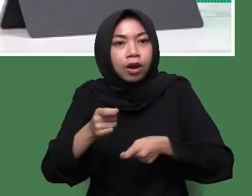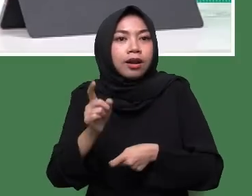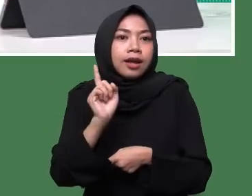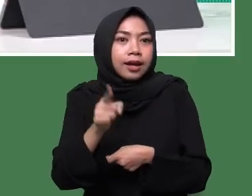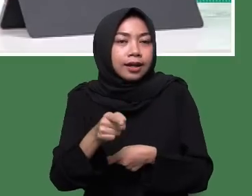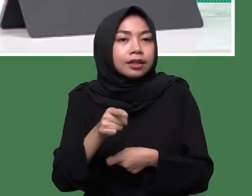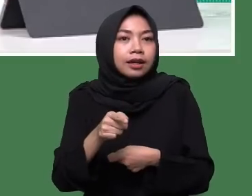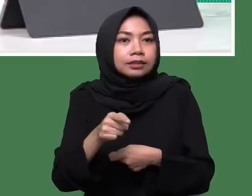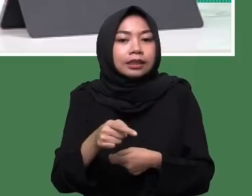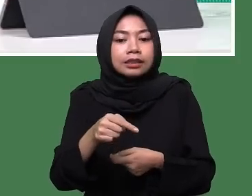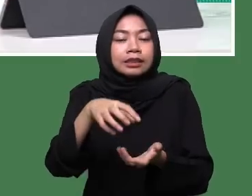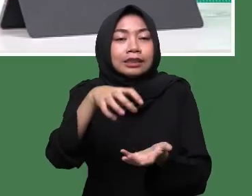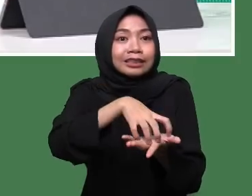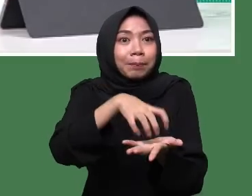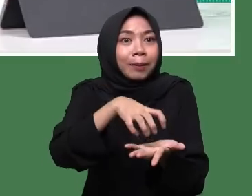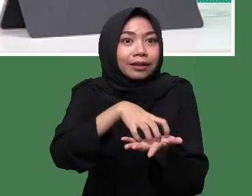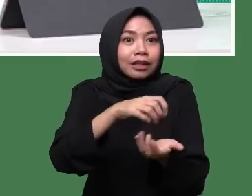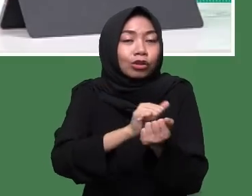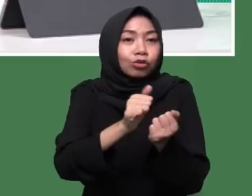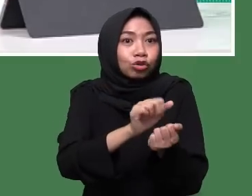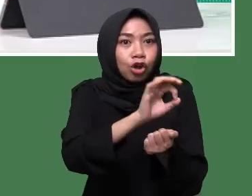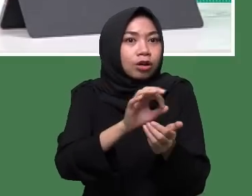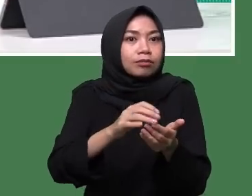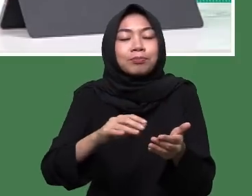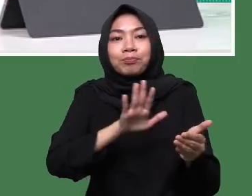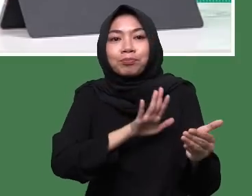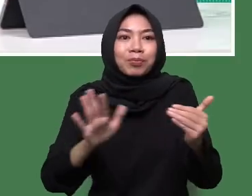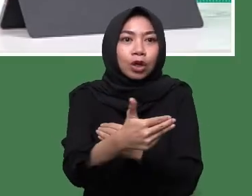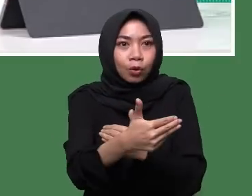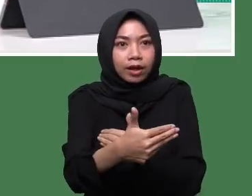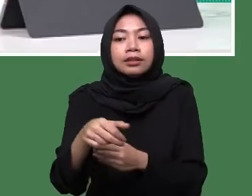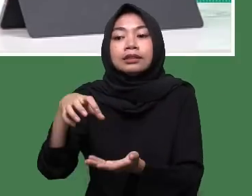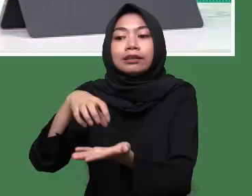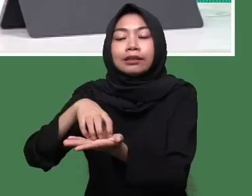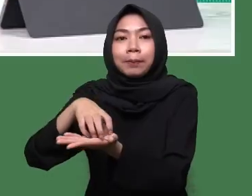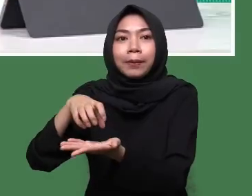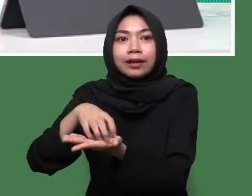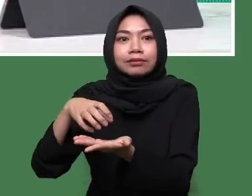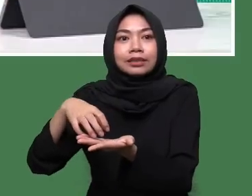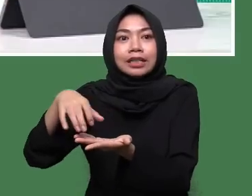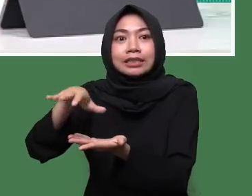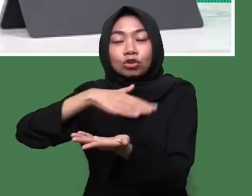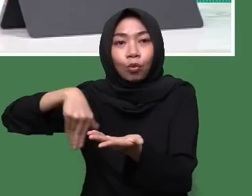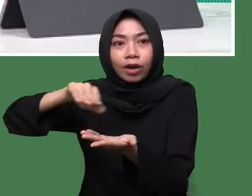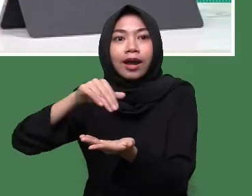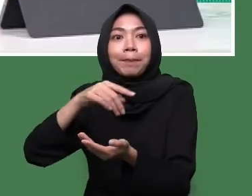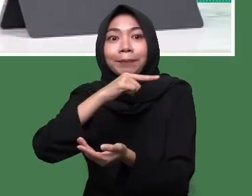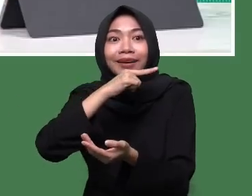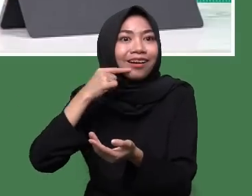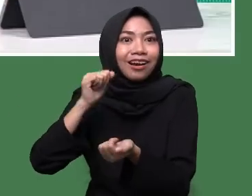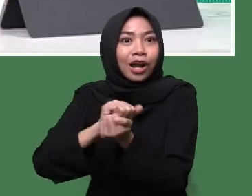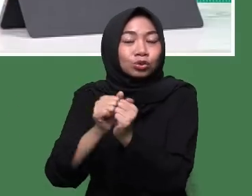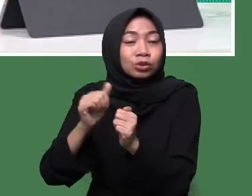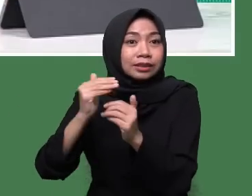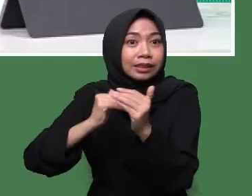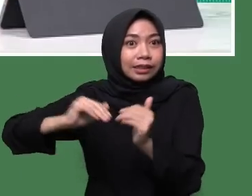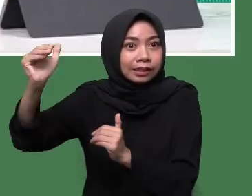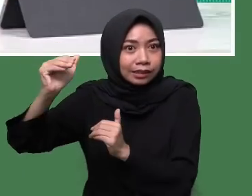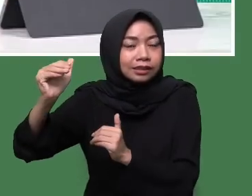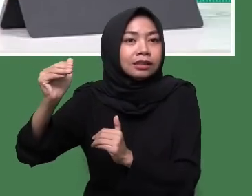they are protecting the free zones, they are protecting their areas. And for the red zones, we want to make sure that the case, if